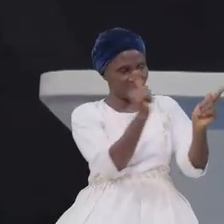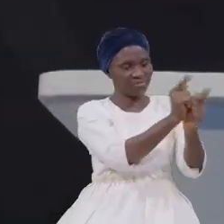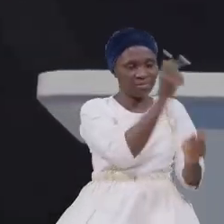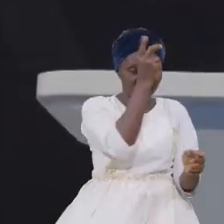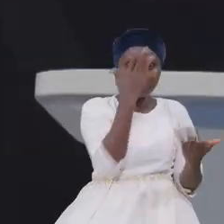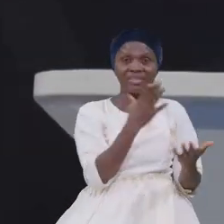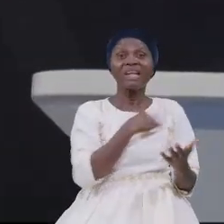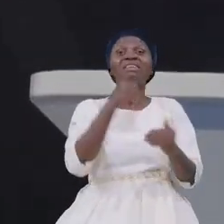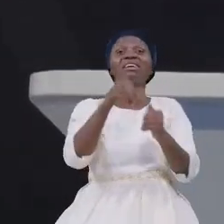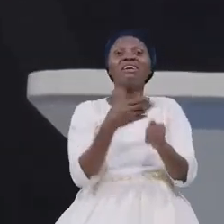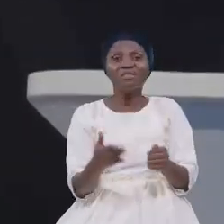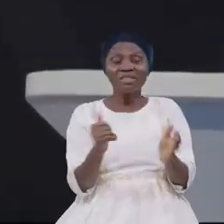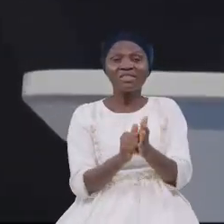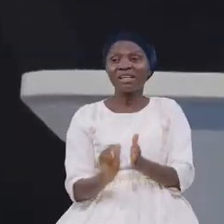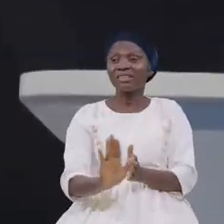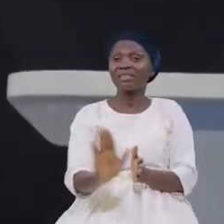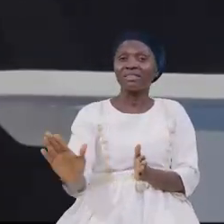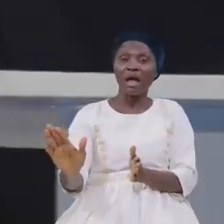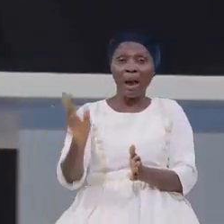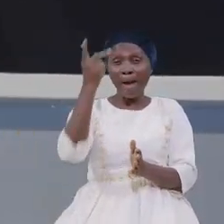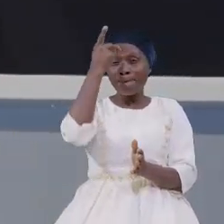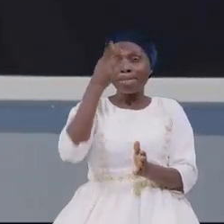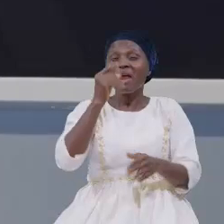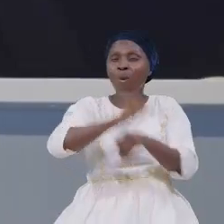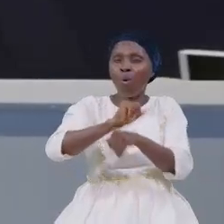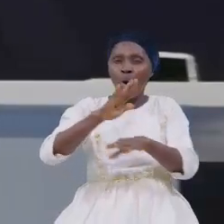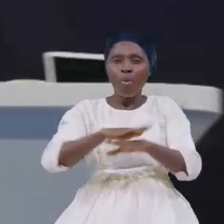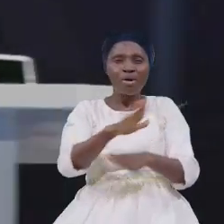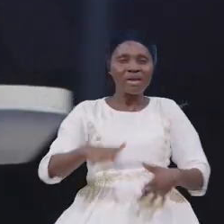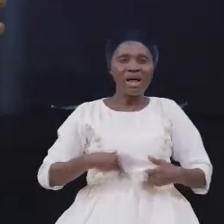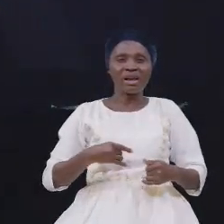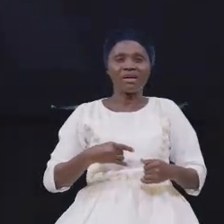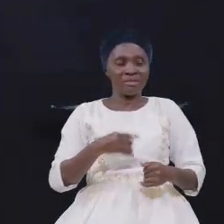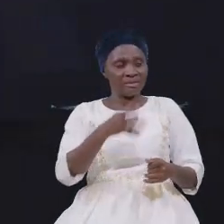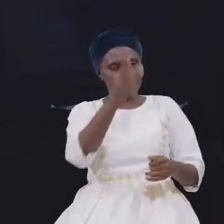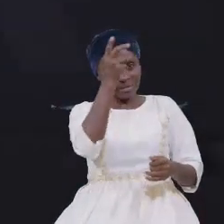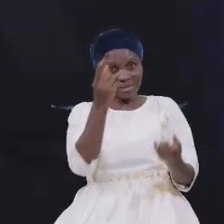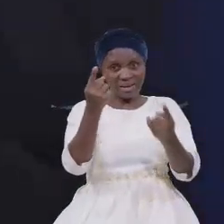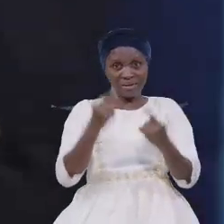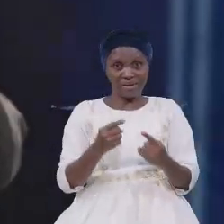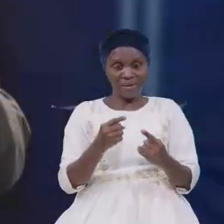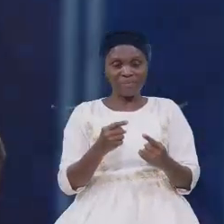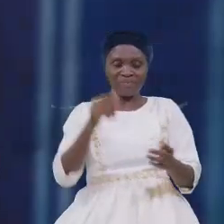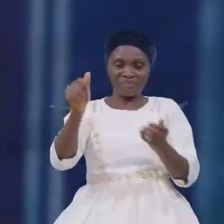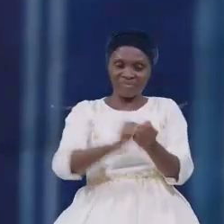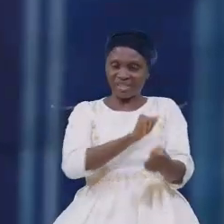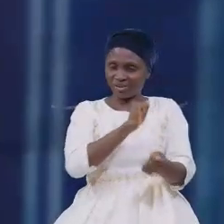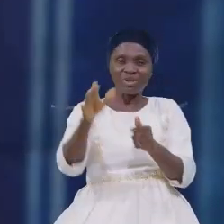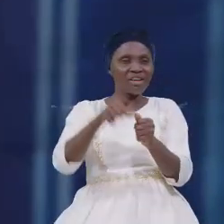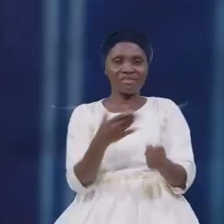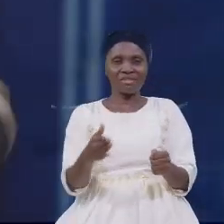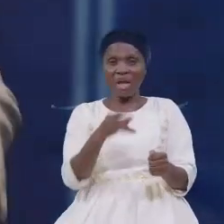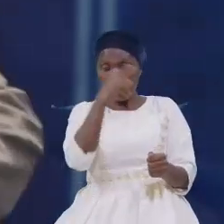he kills them, he destroys them, because they themselves, they are responsible